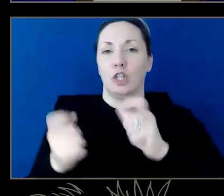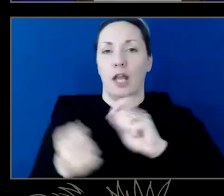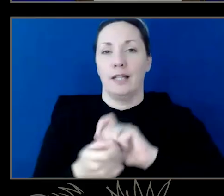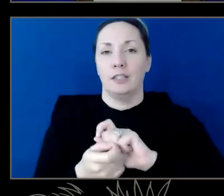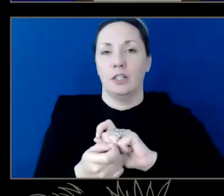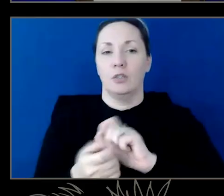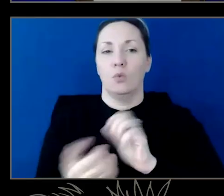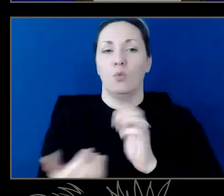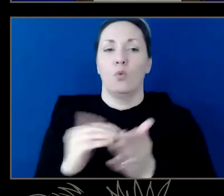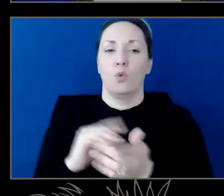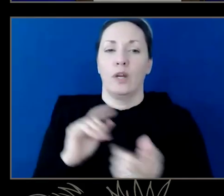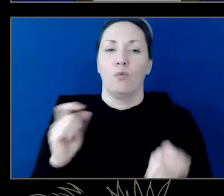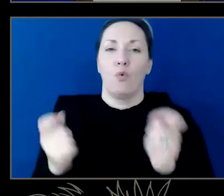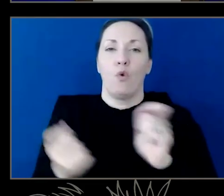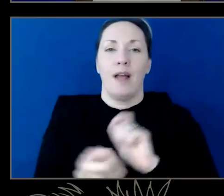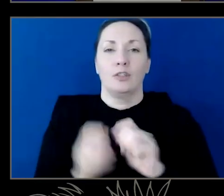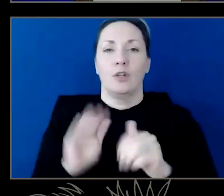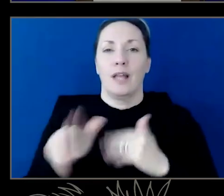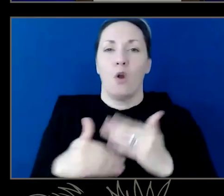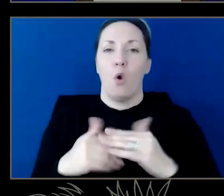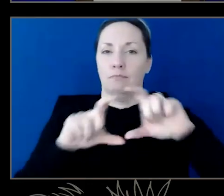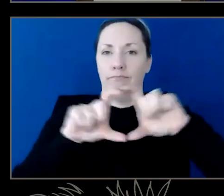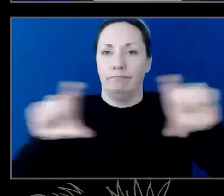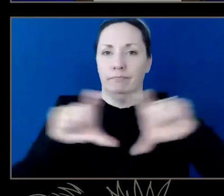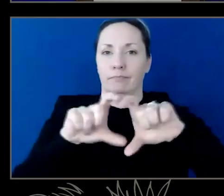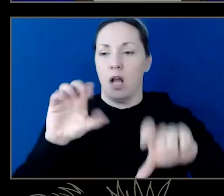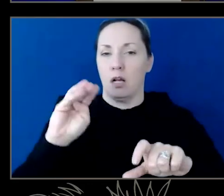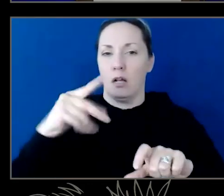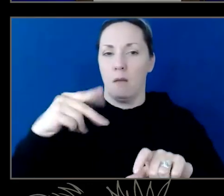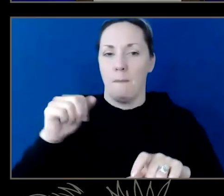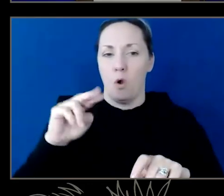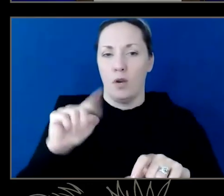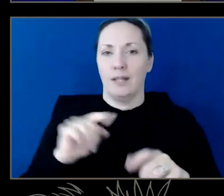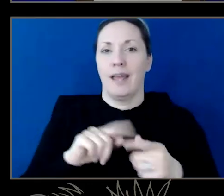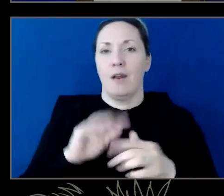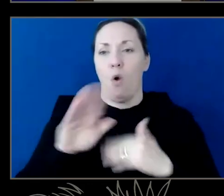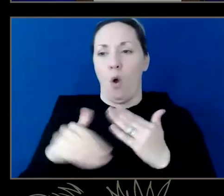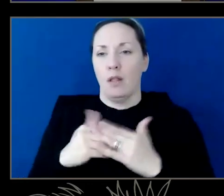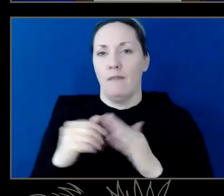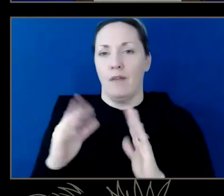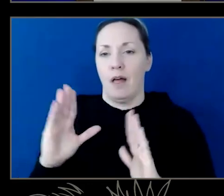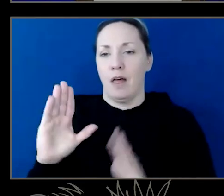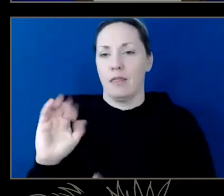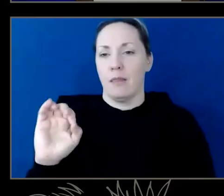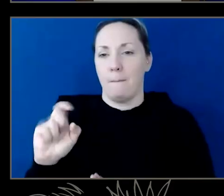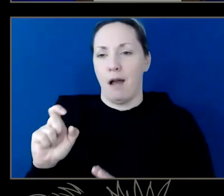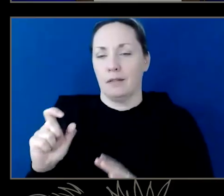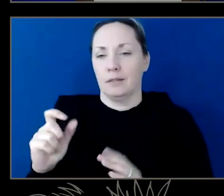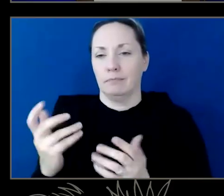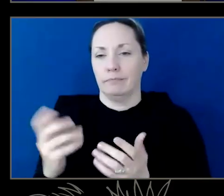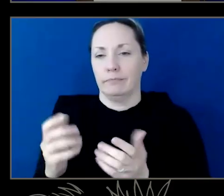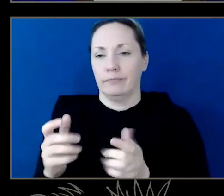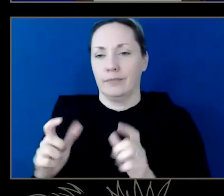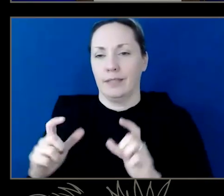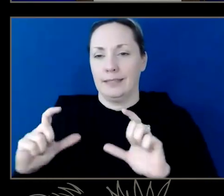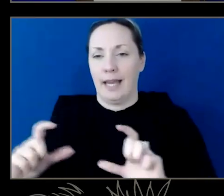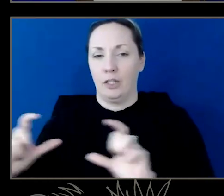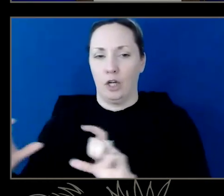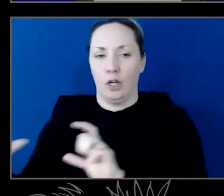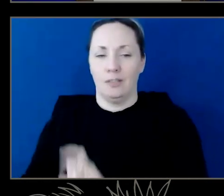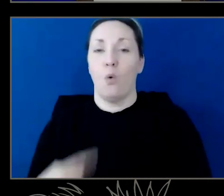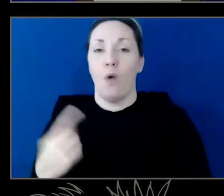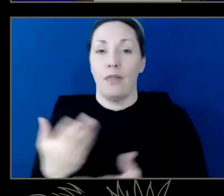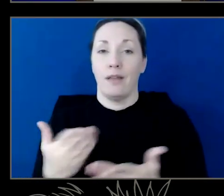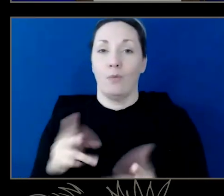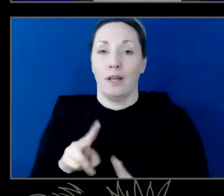entire component, and it's going to render the container and all of the boxes. So one optimization that we can apply is